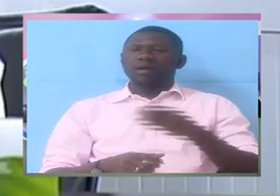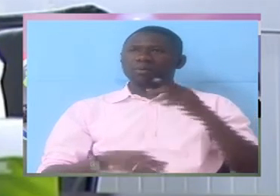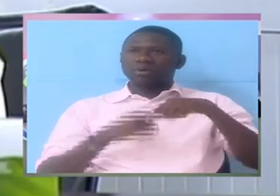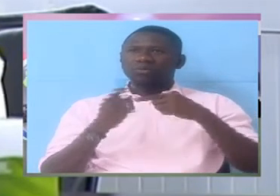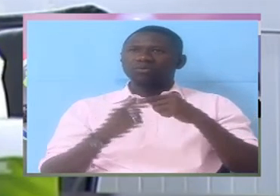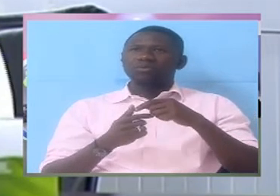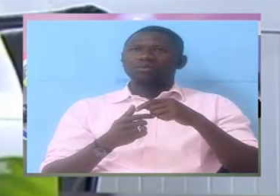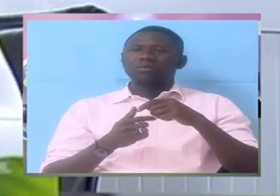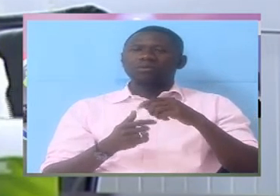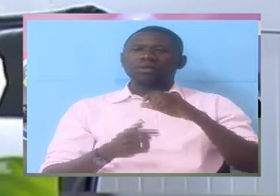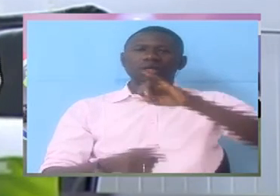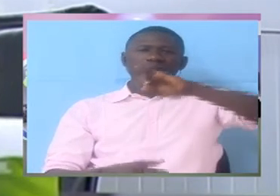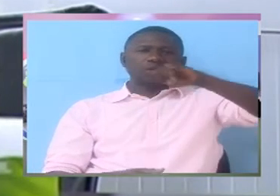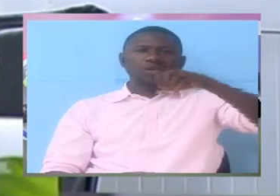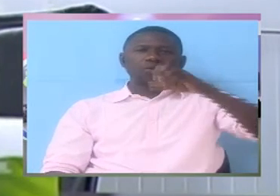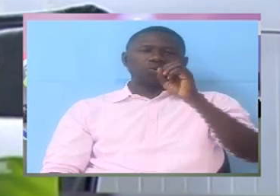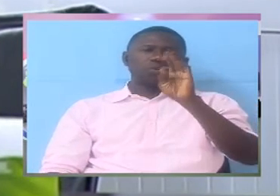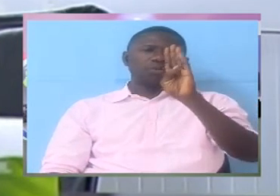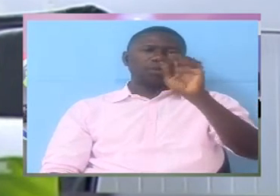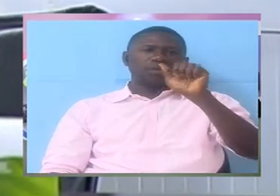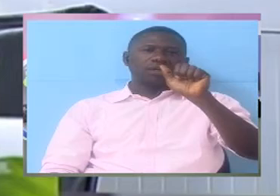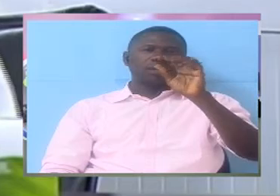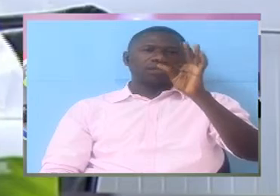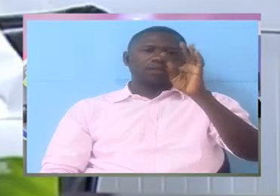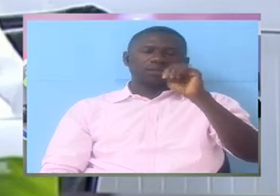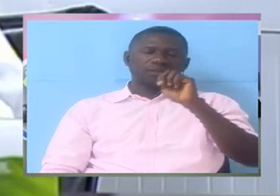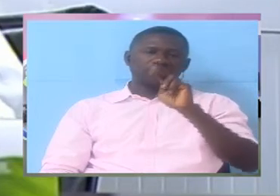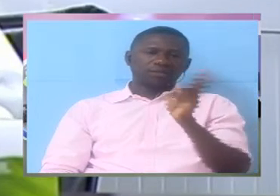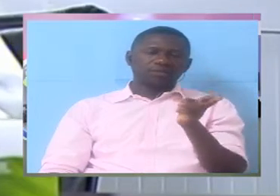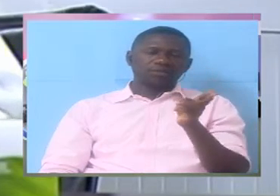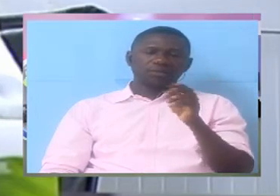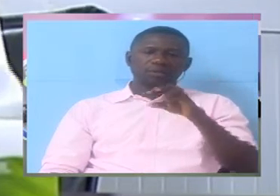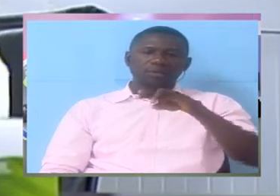Yes, do